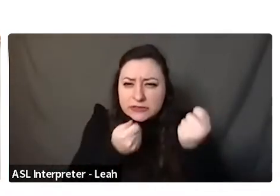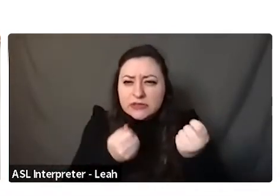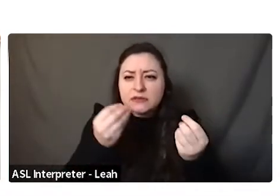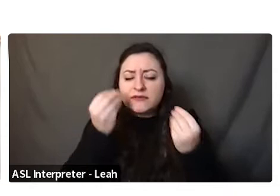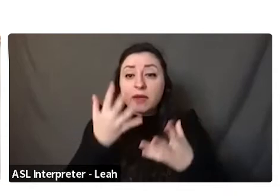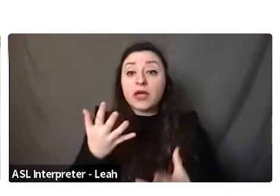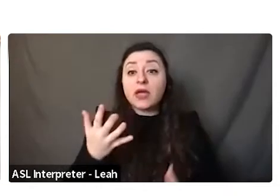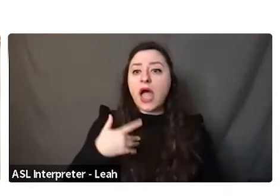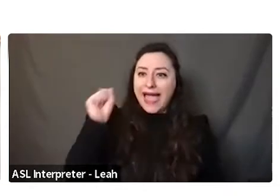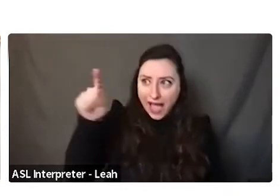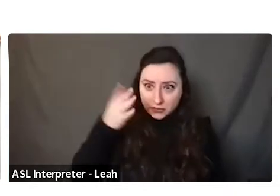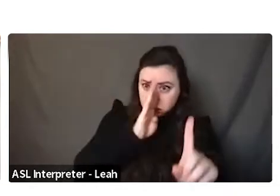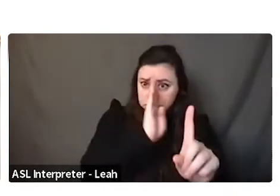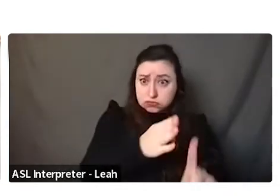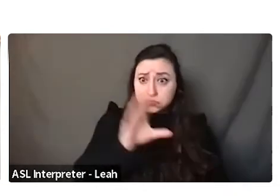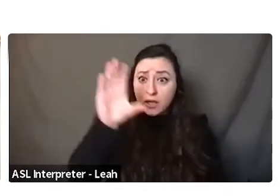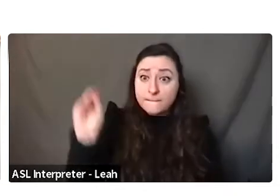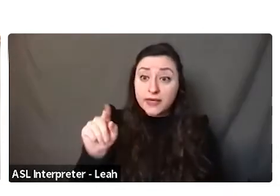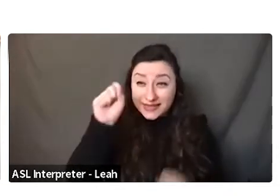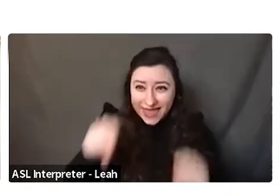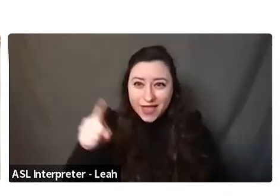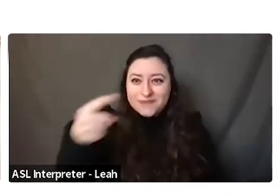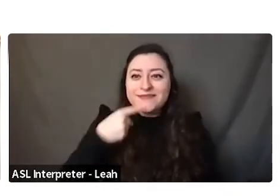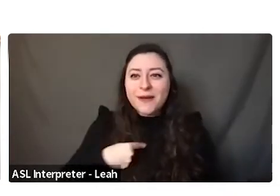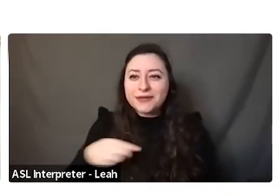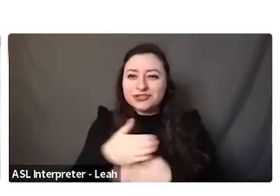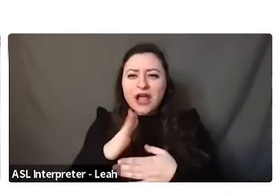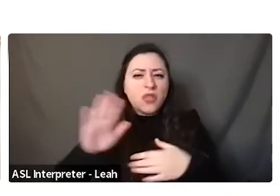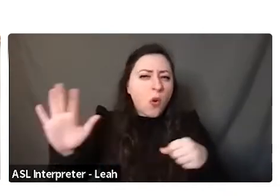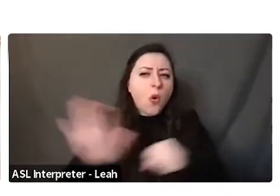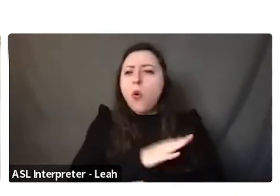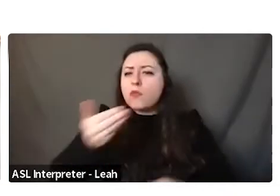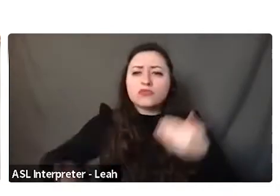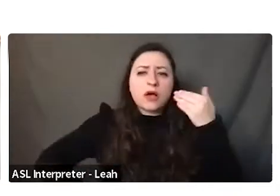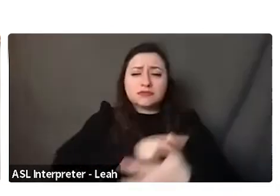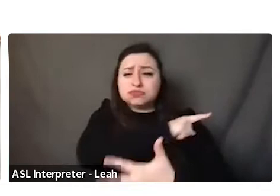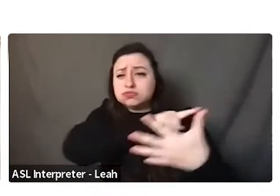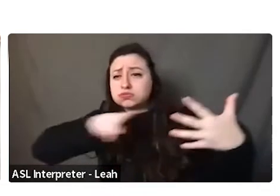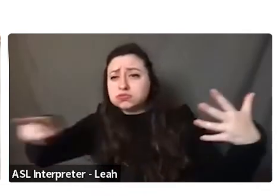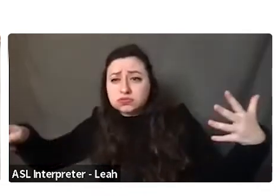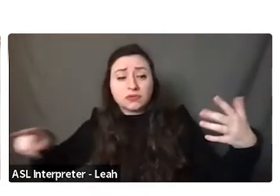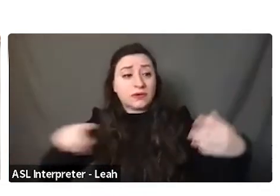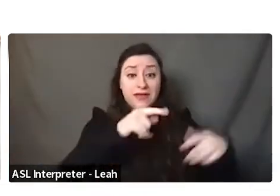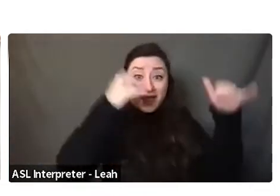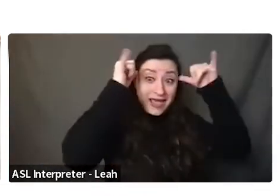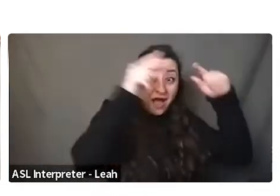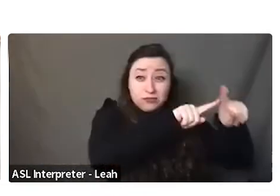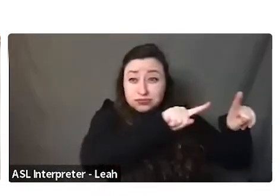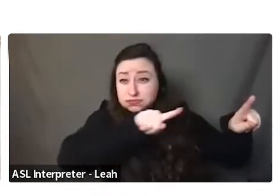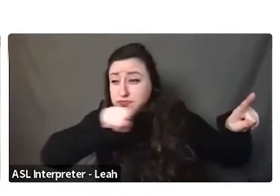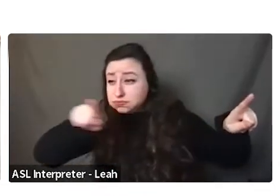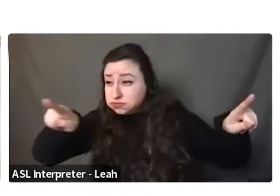can you share with me the whole process from the cows to the end product or to when you export it to the